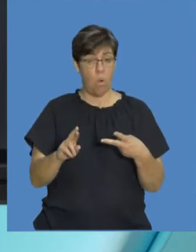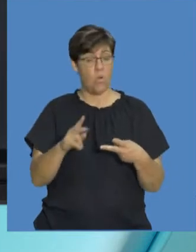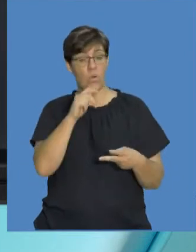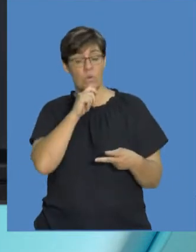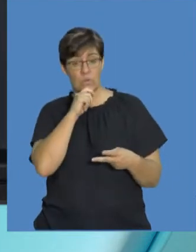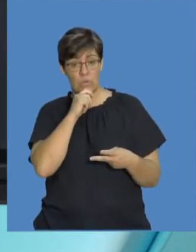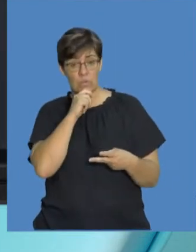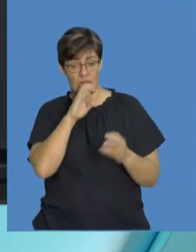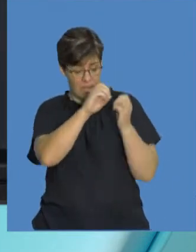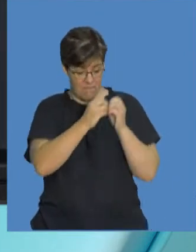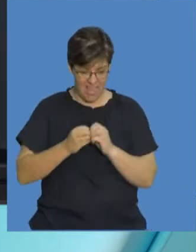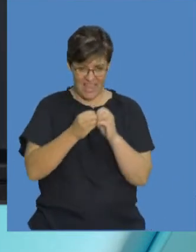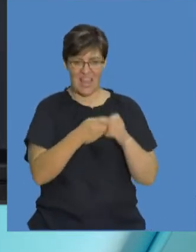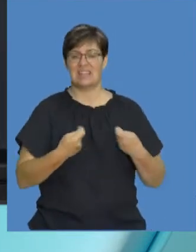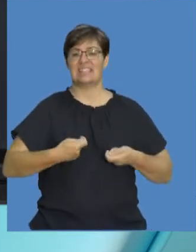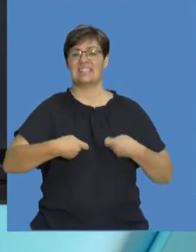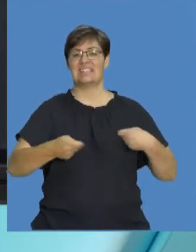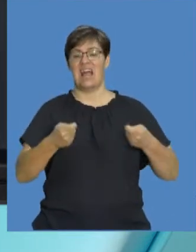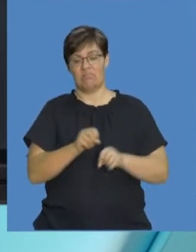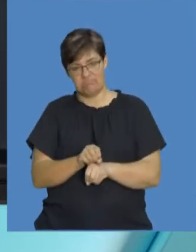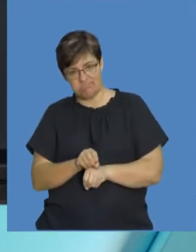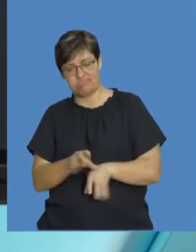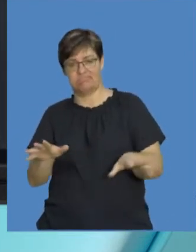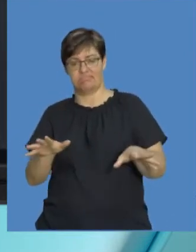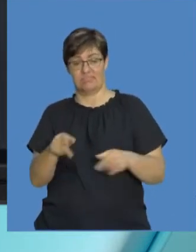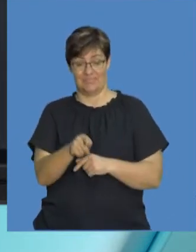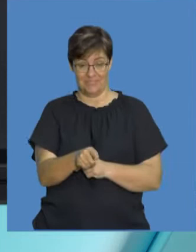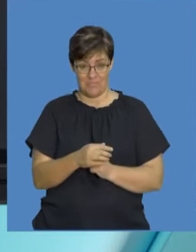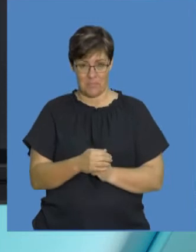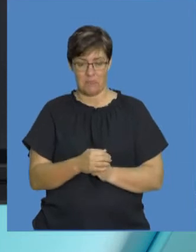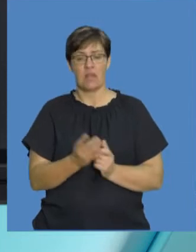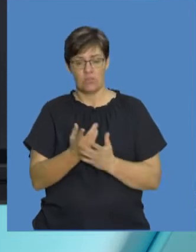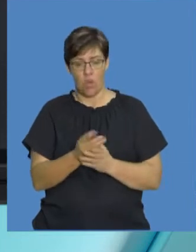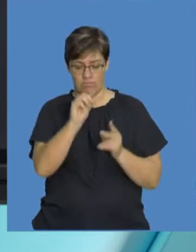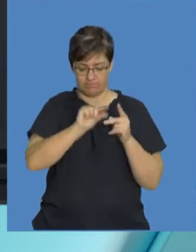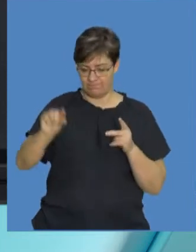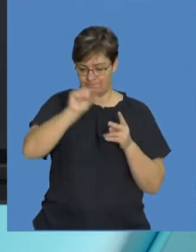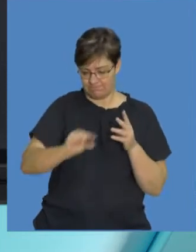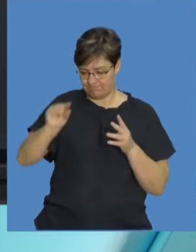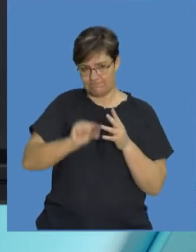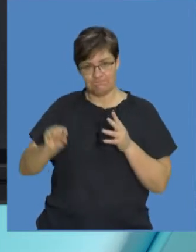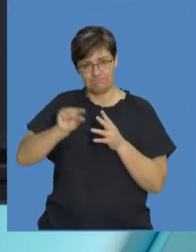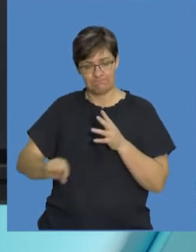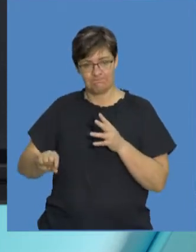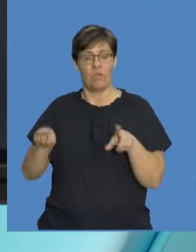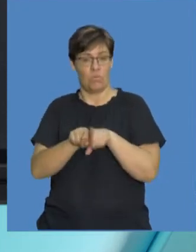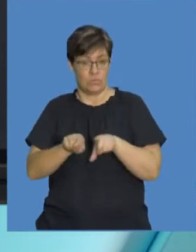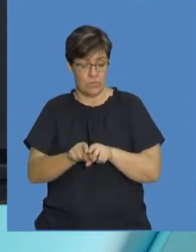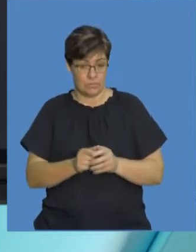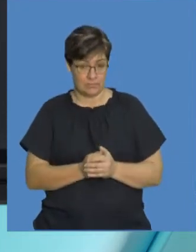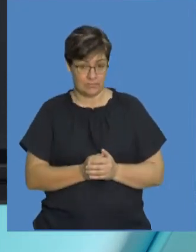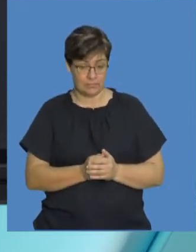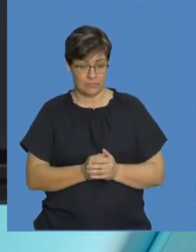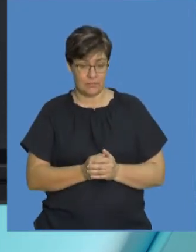and they could also be used in the selling and distribution. So obviously you'll have to apportion that cost